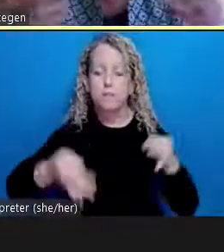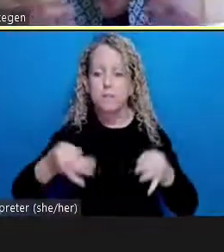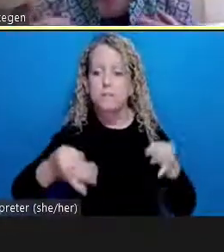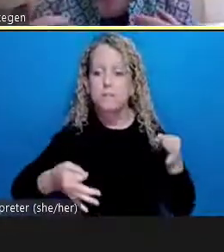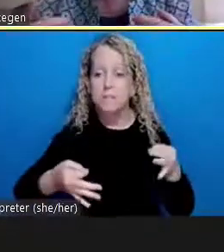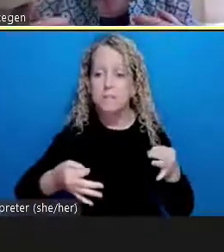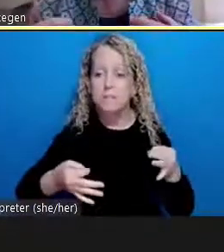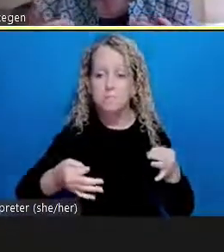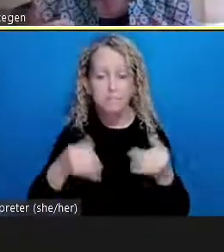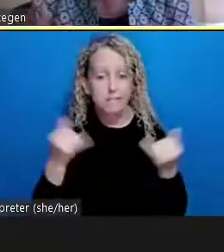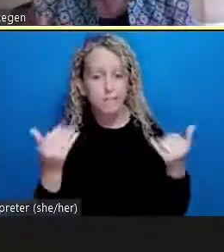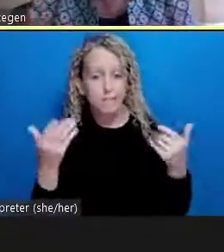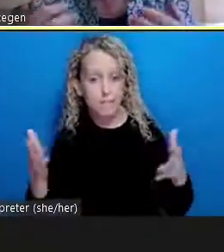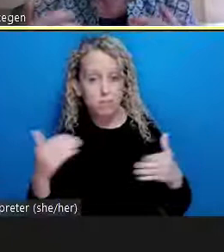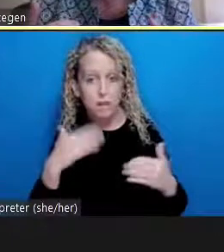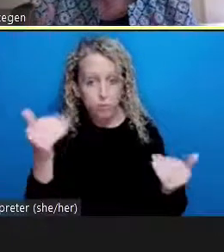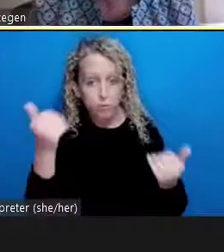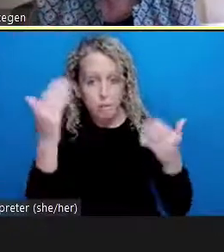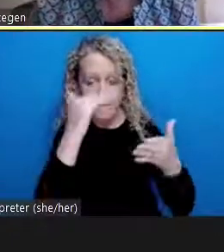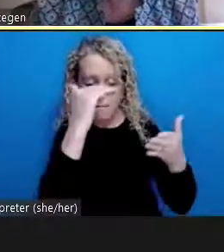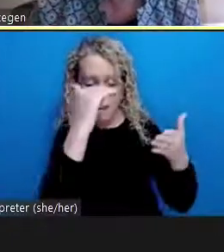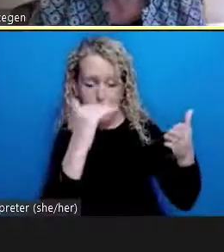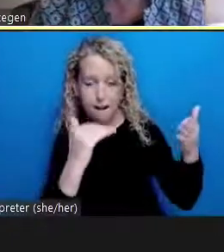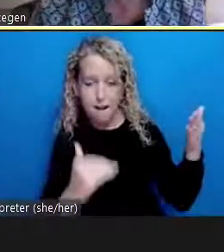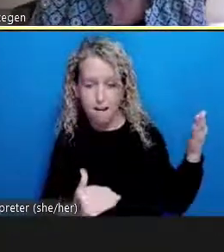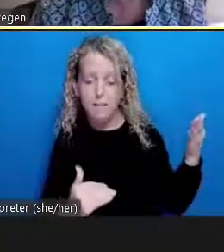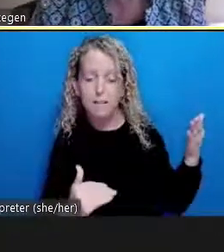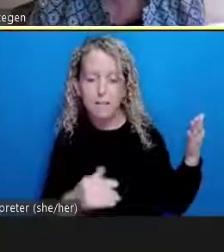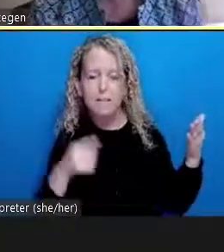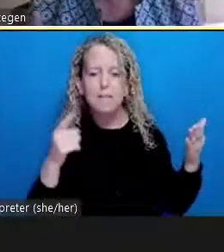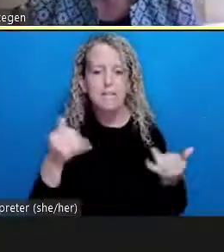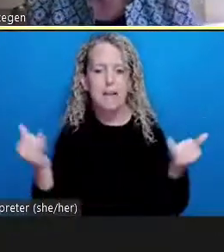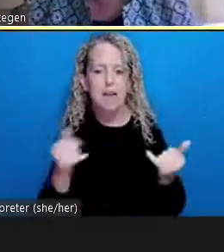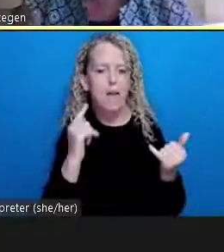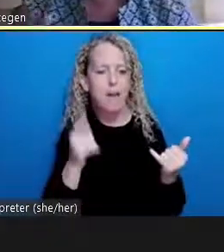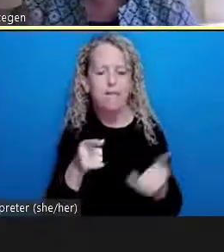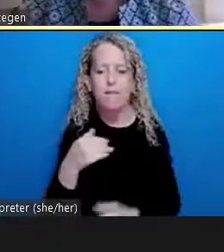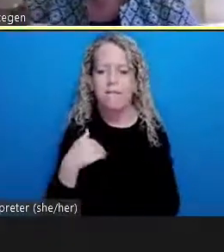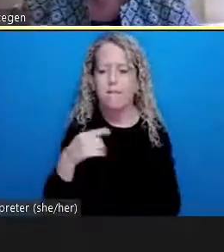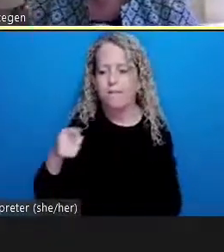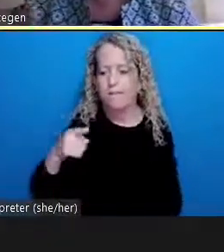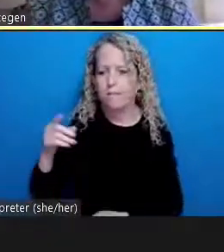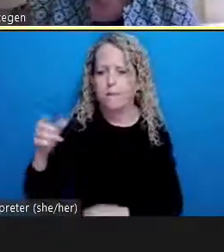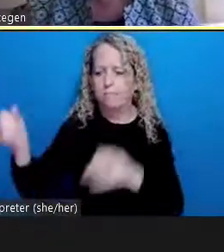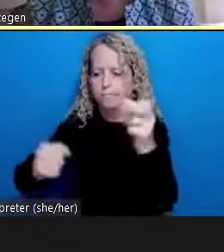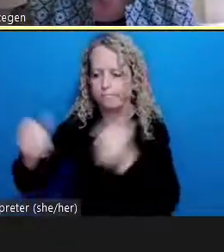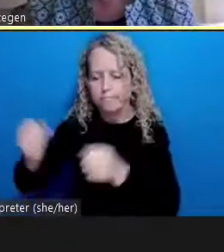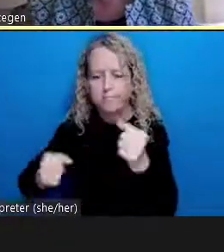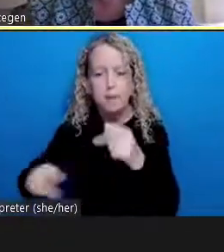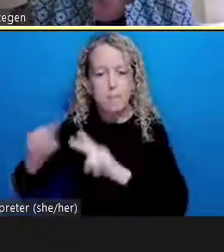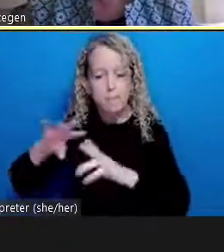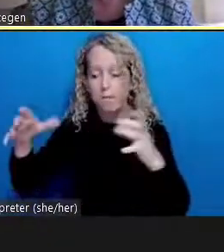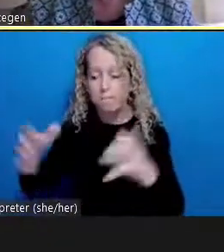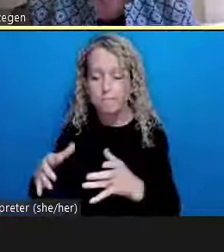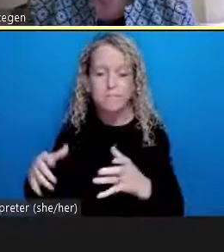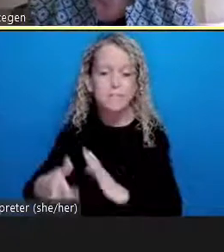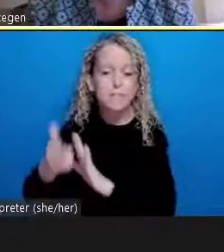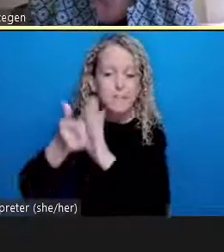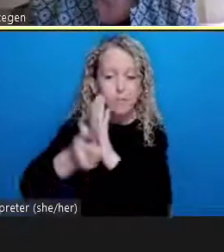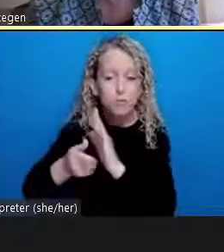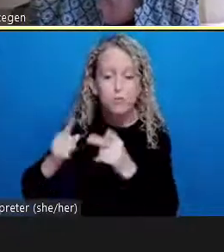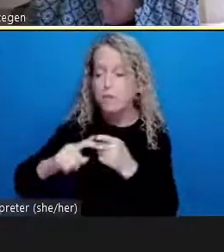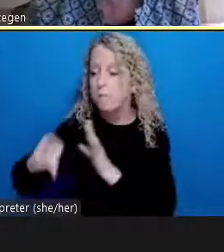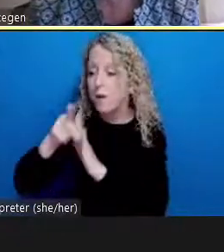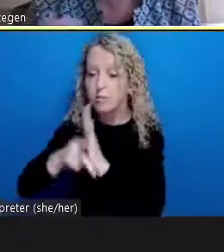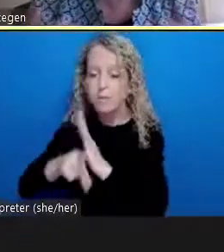he's received these recommendations, he's tasked an interdepartmental working group made up of solicitors and policy advisors and